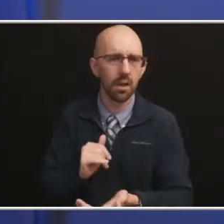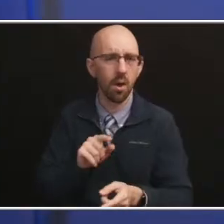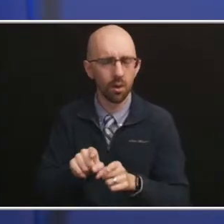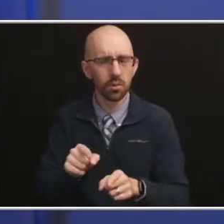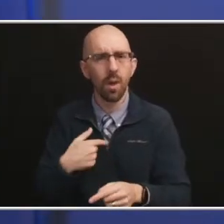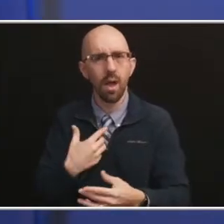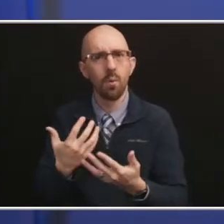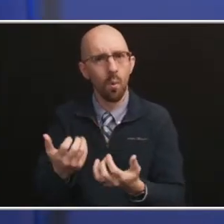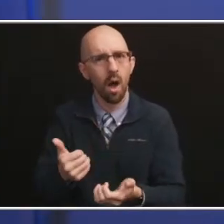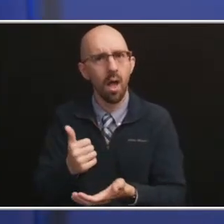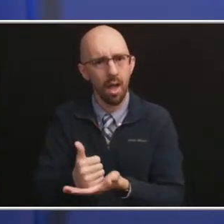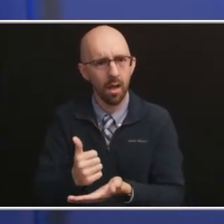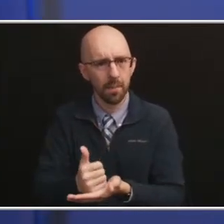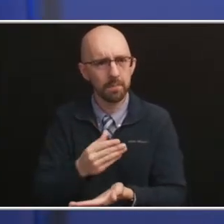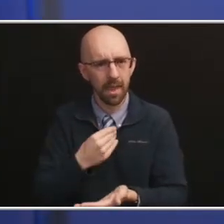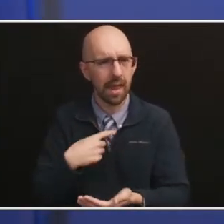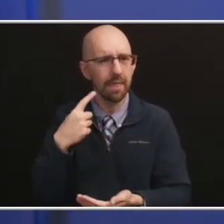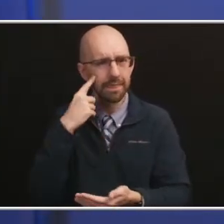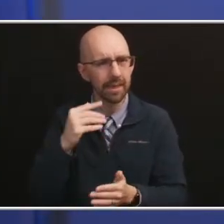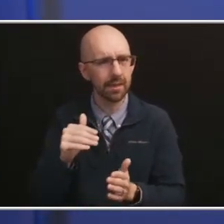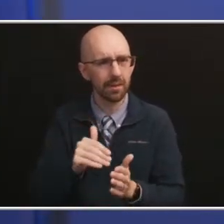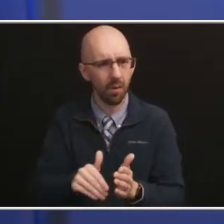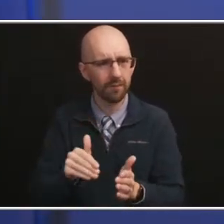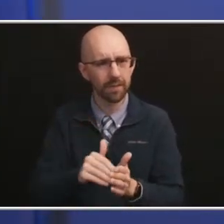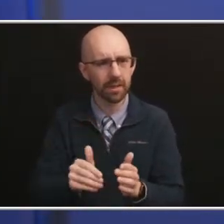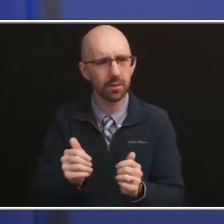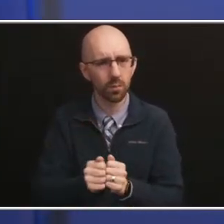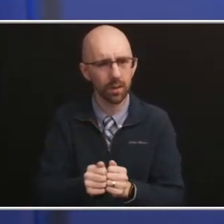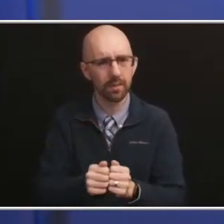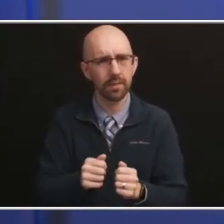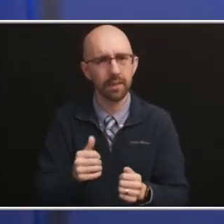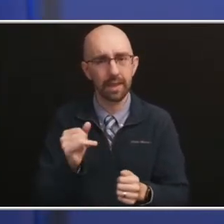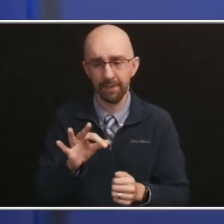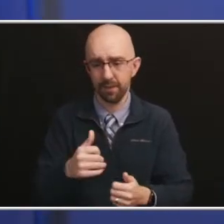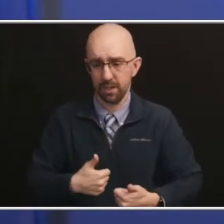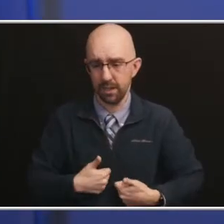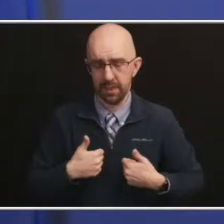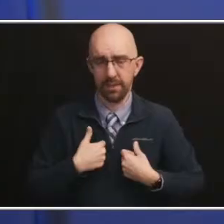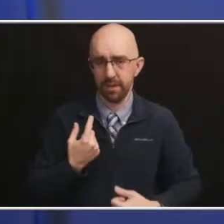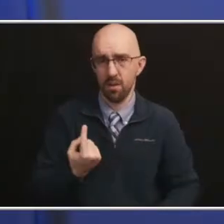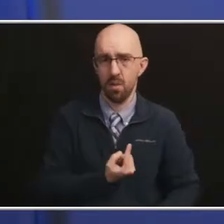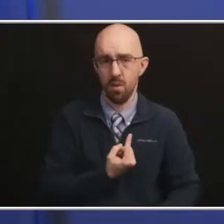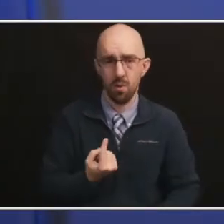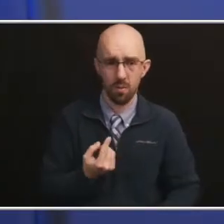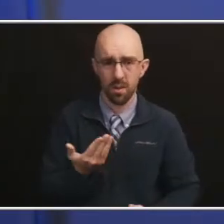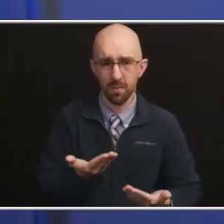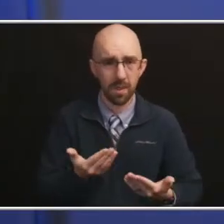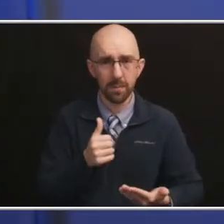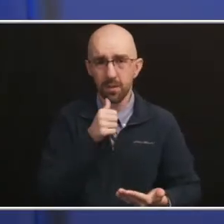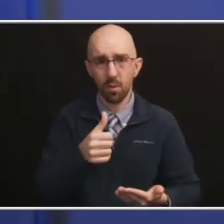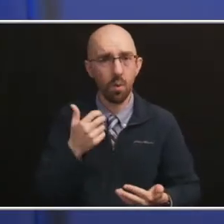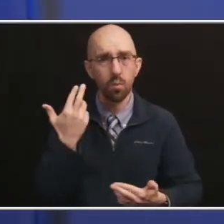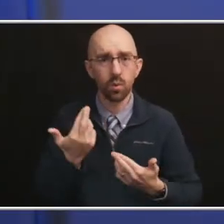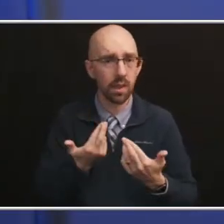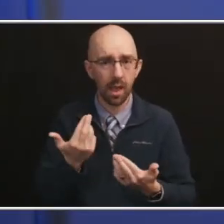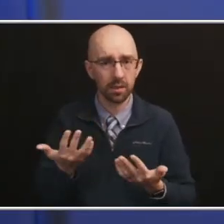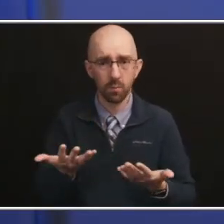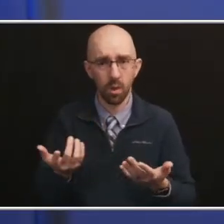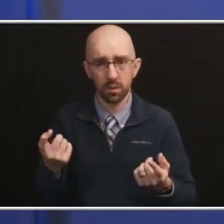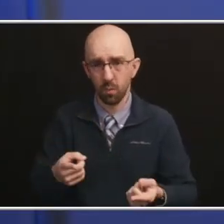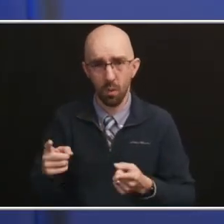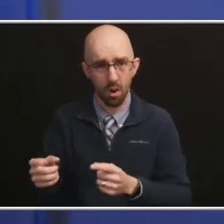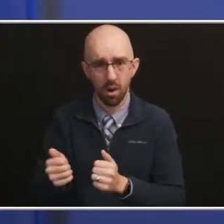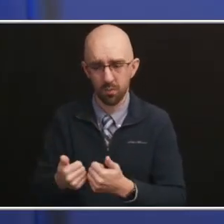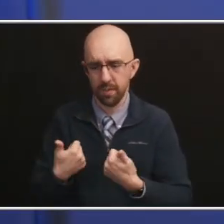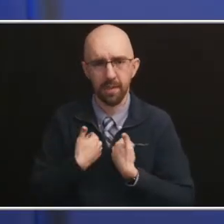And I think a lot of times, especially if someone's living alone, they may not even realize what's going on with them. And I had